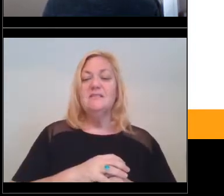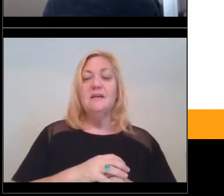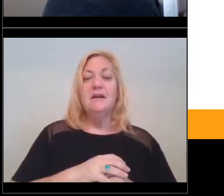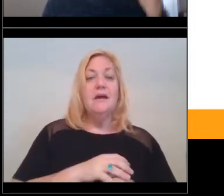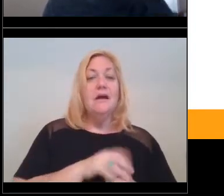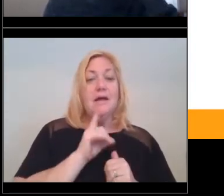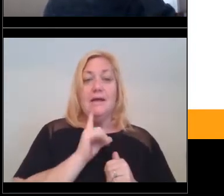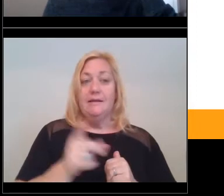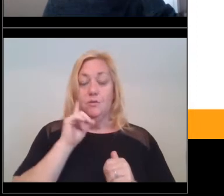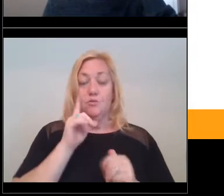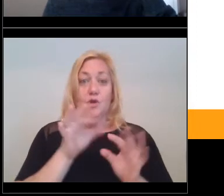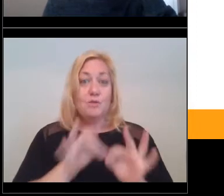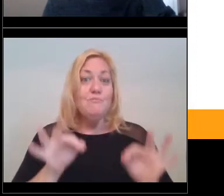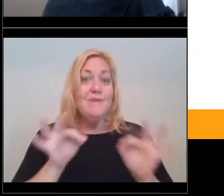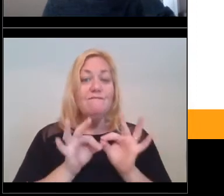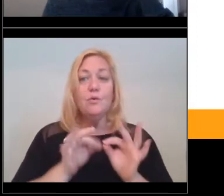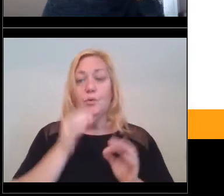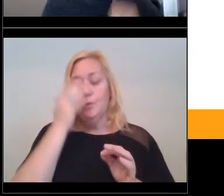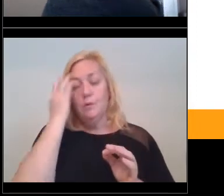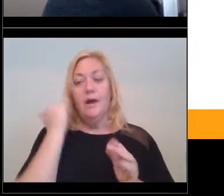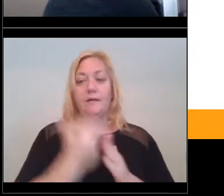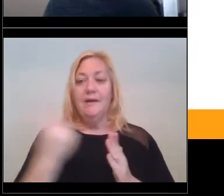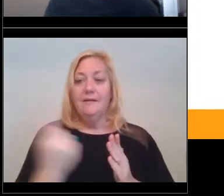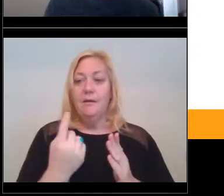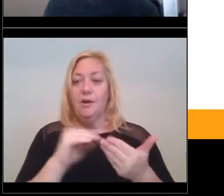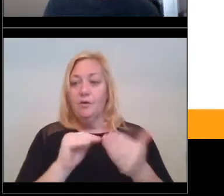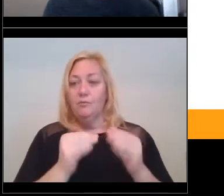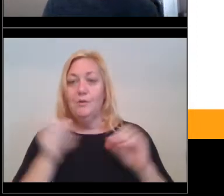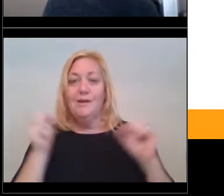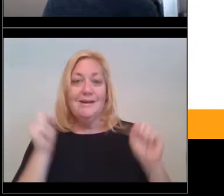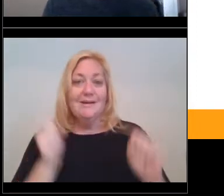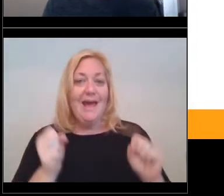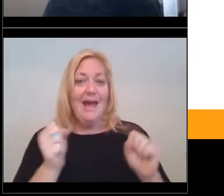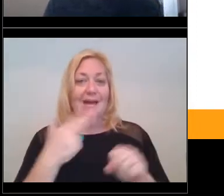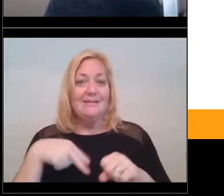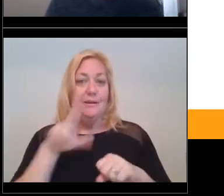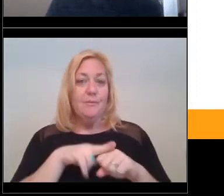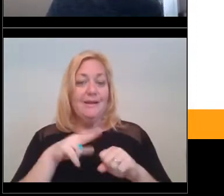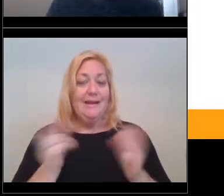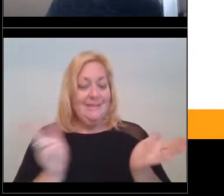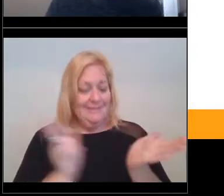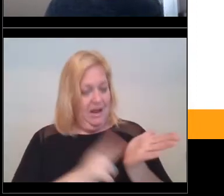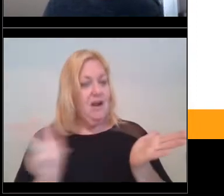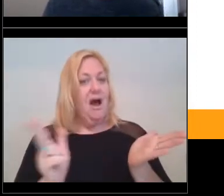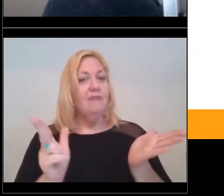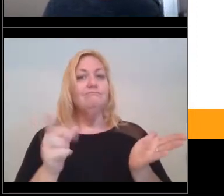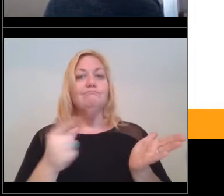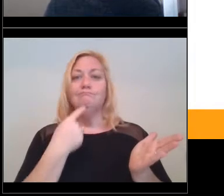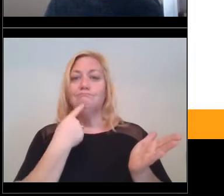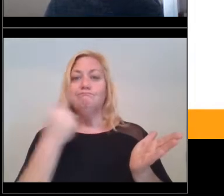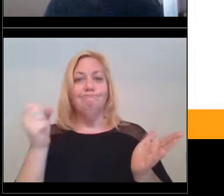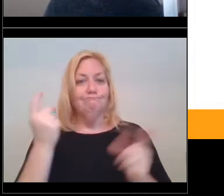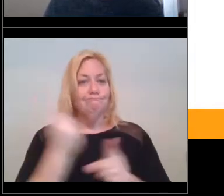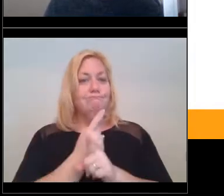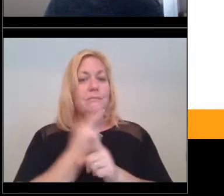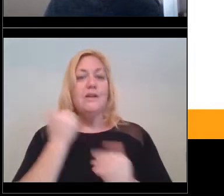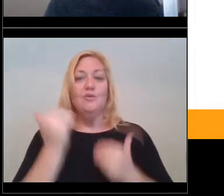Is it meaningful? Has it been something that community can really sign off on and say that we're doing right? So in that process, it's